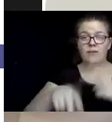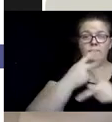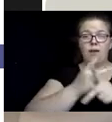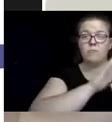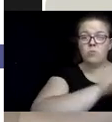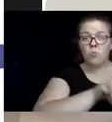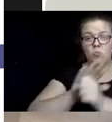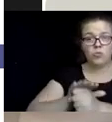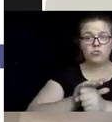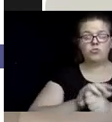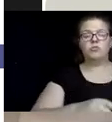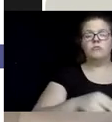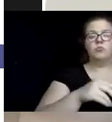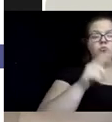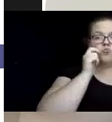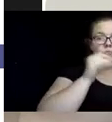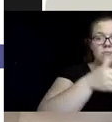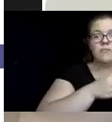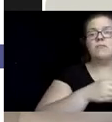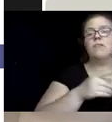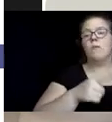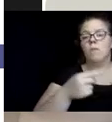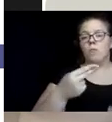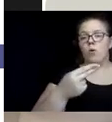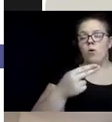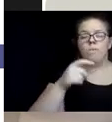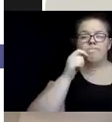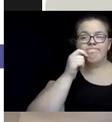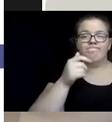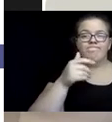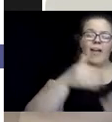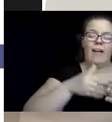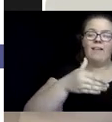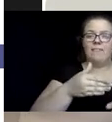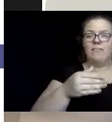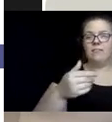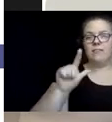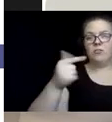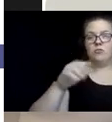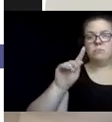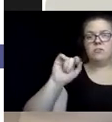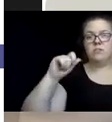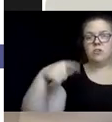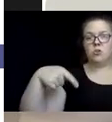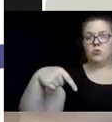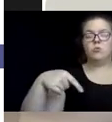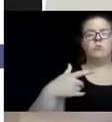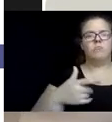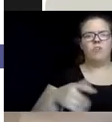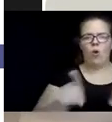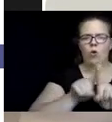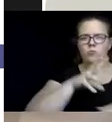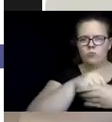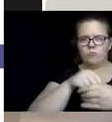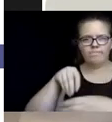racism, homophobia, transphobia, and ageism, also intersect with that victimization. Next